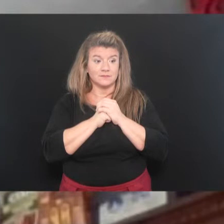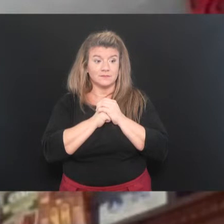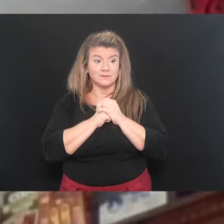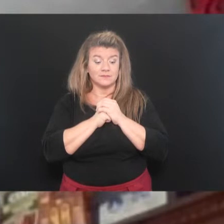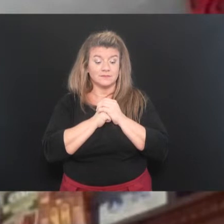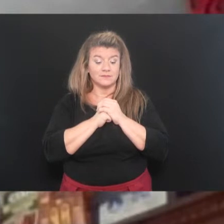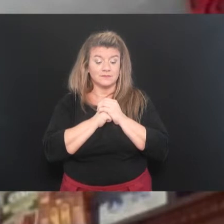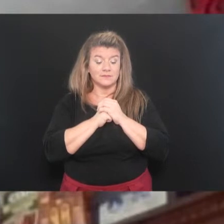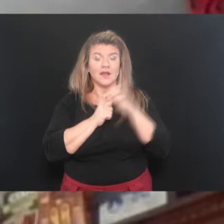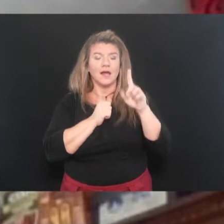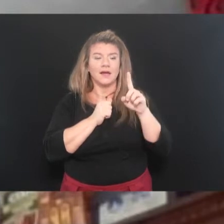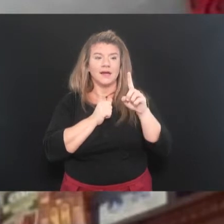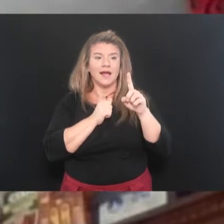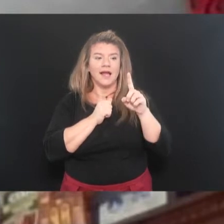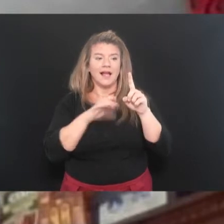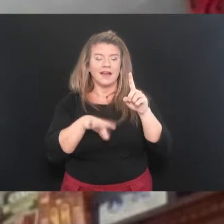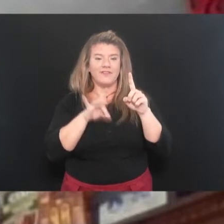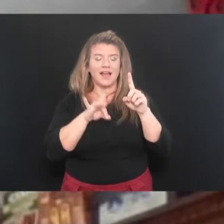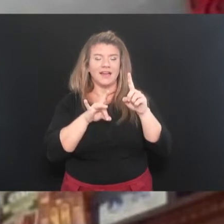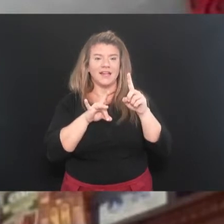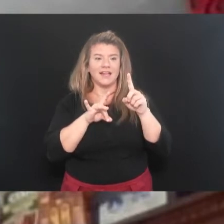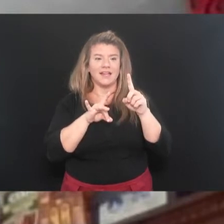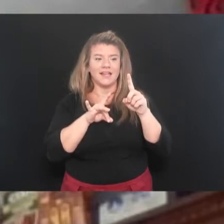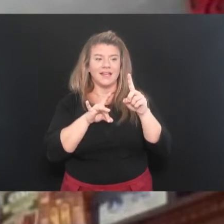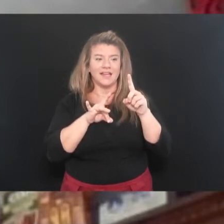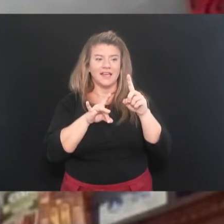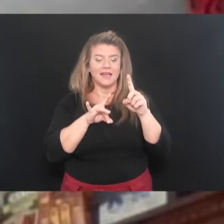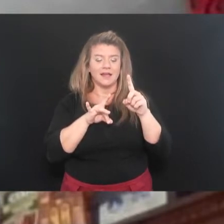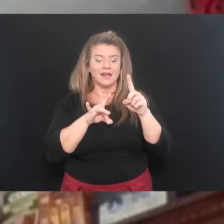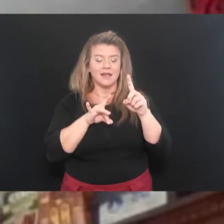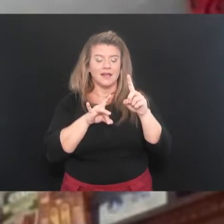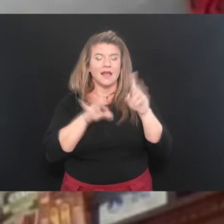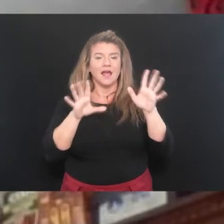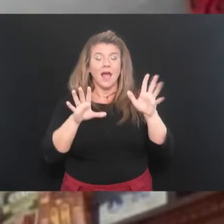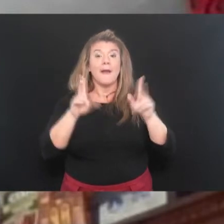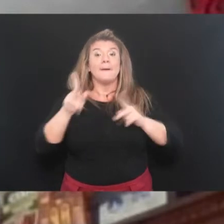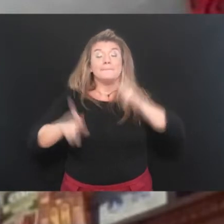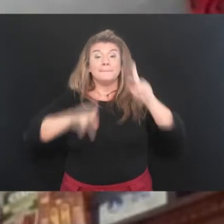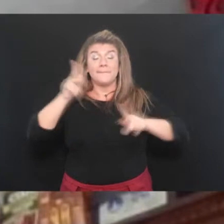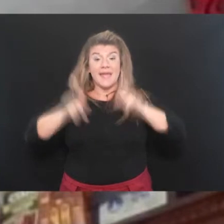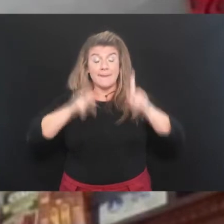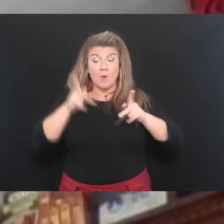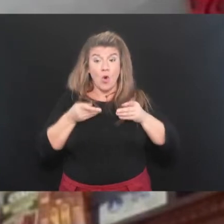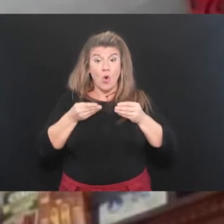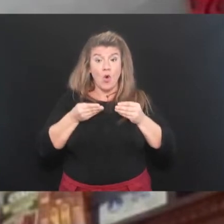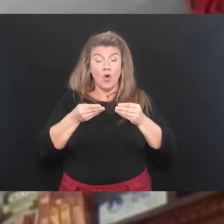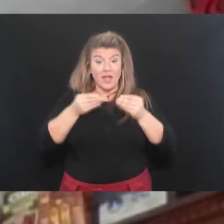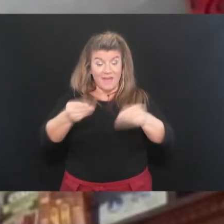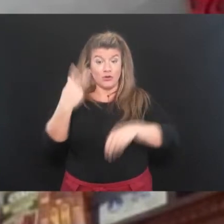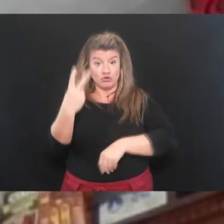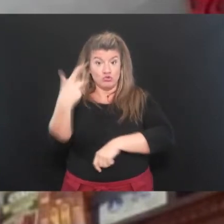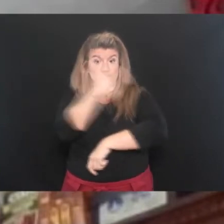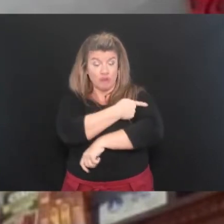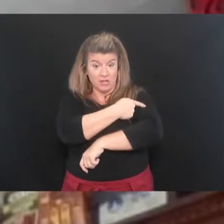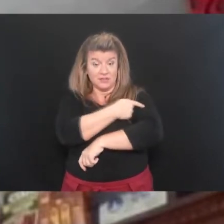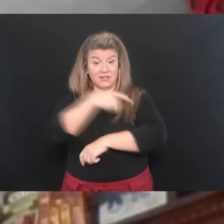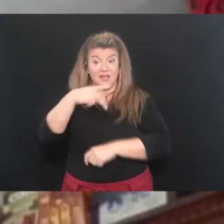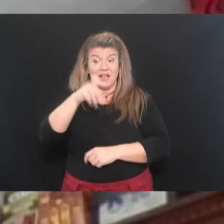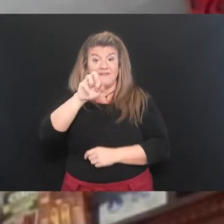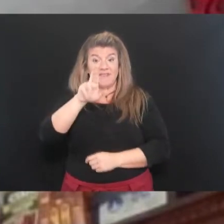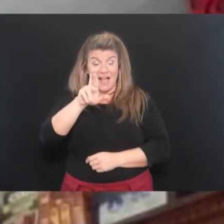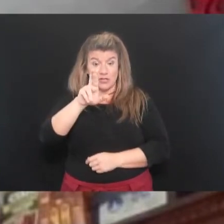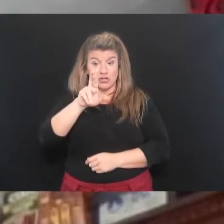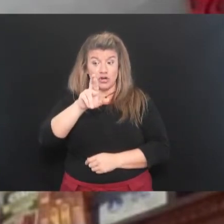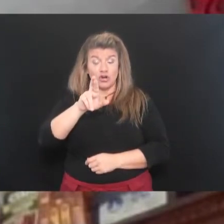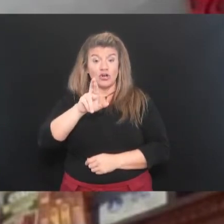great, it disappeared. Anyway, here we go. People given both doses of the Pfizer vaccine were almost